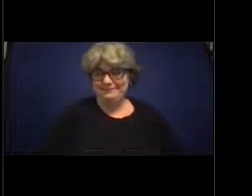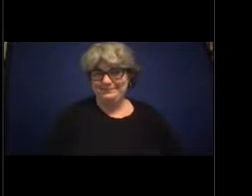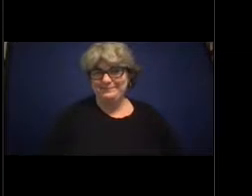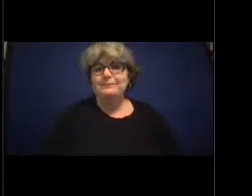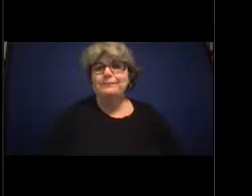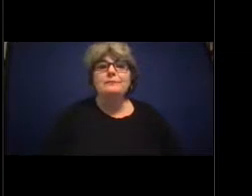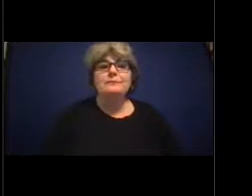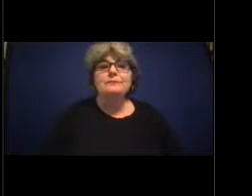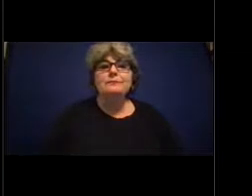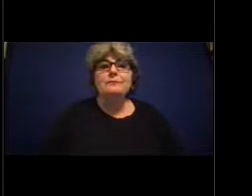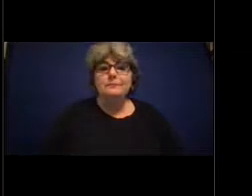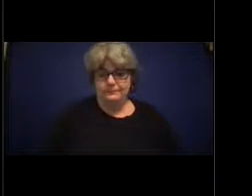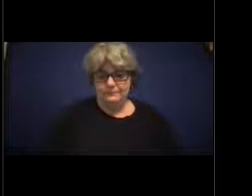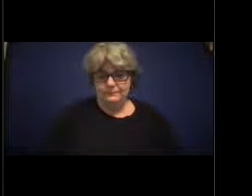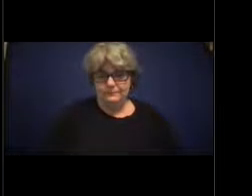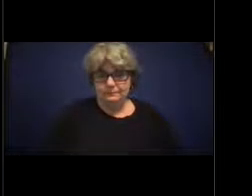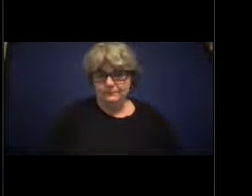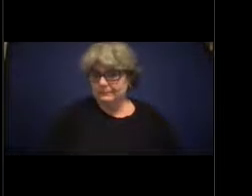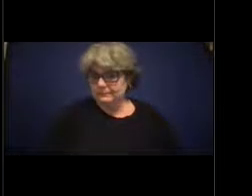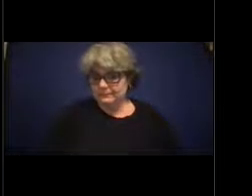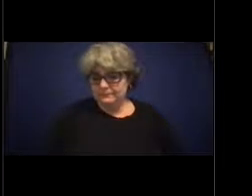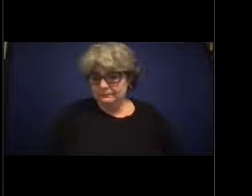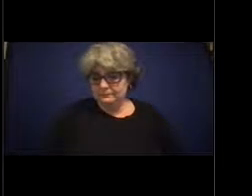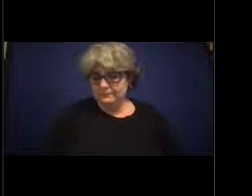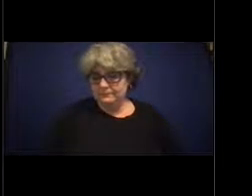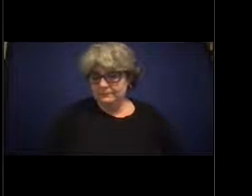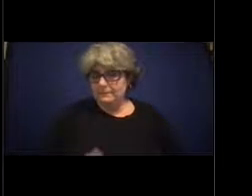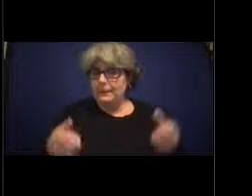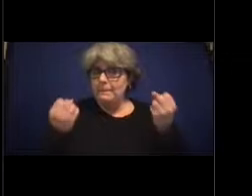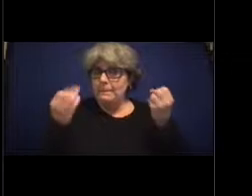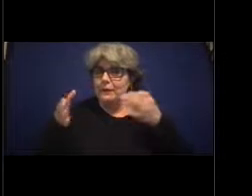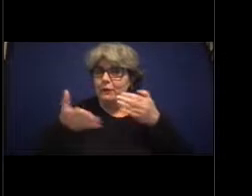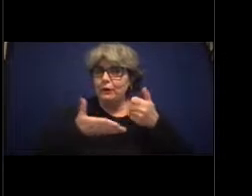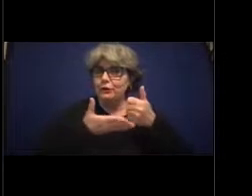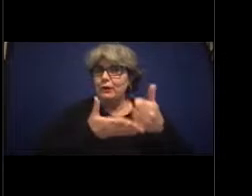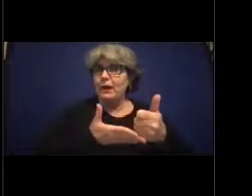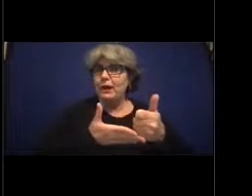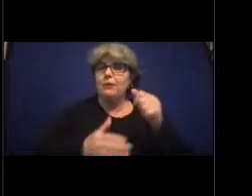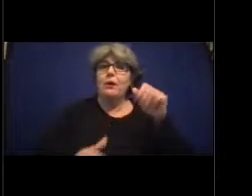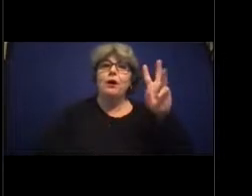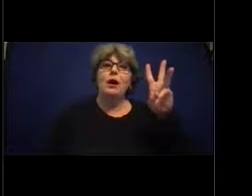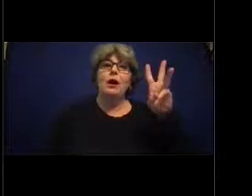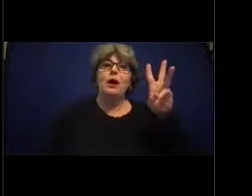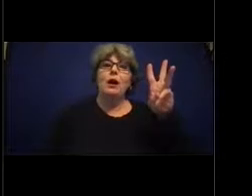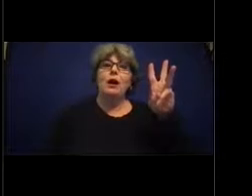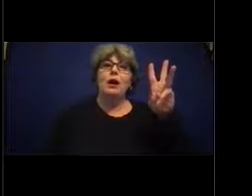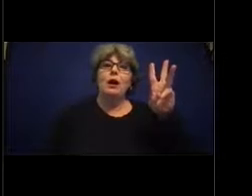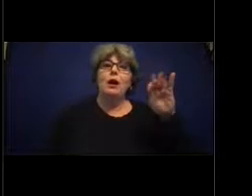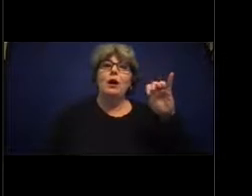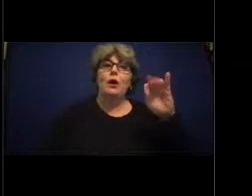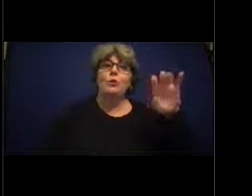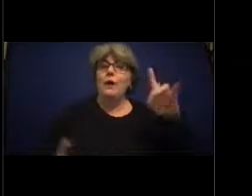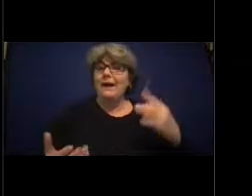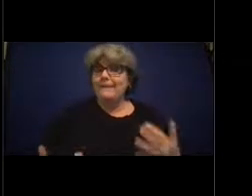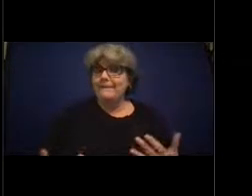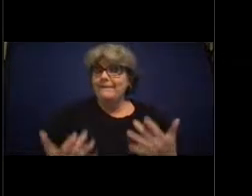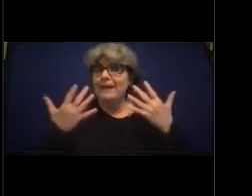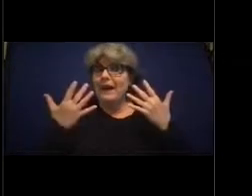see, I mean, we have many different ways of helping when it comes to wildfires, like what Christina was just talking about. One of the ways